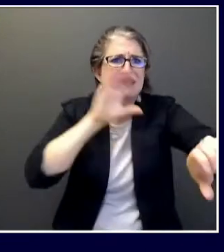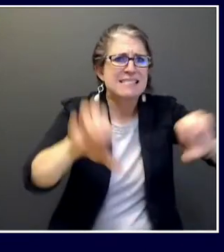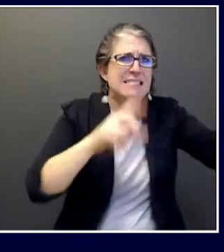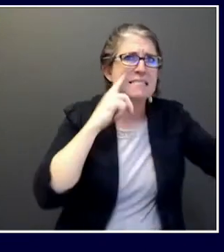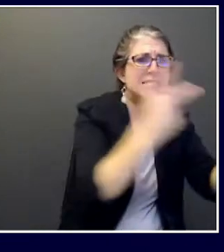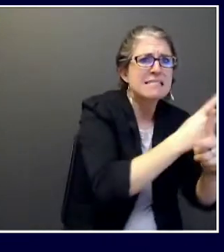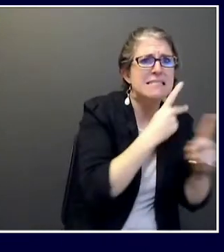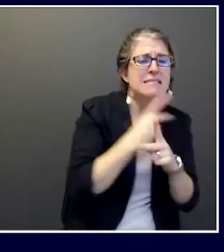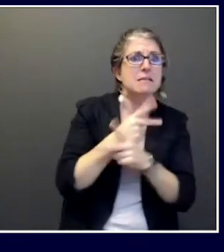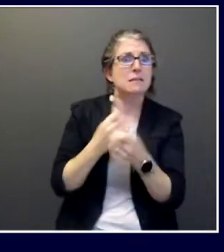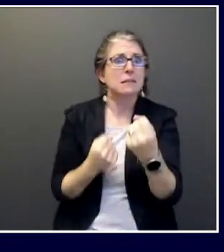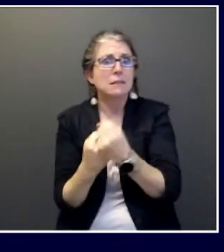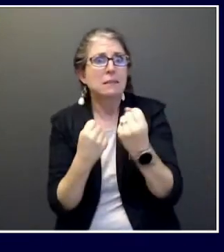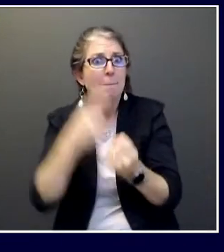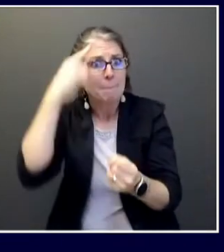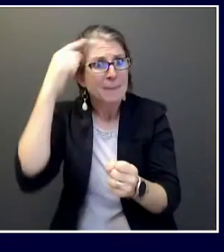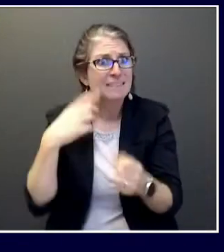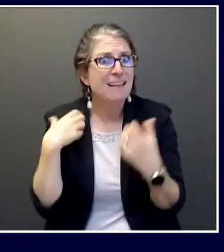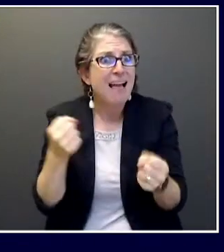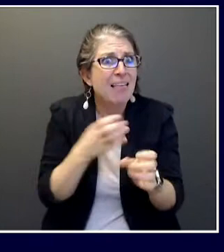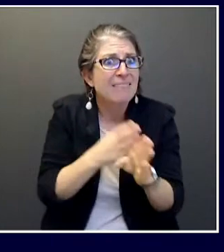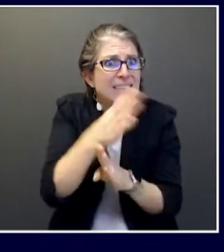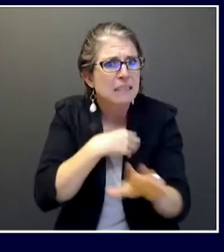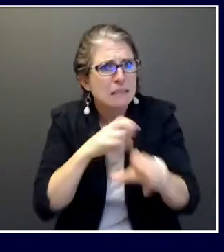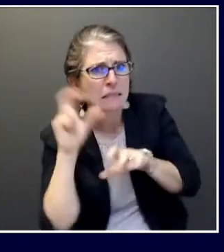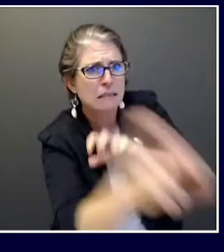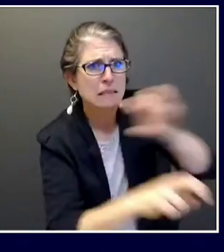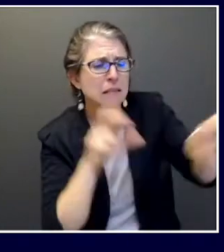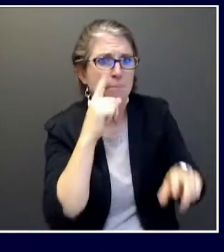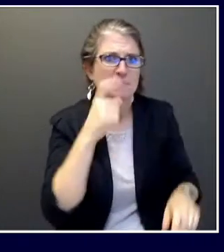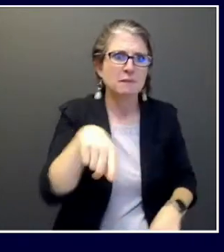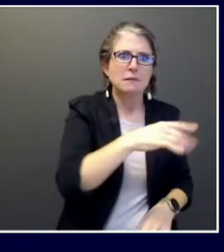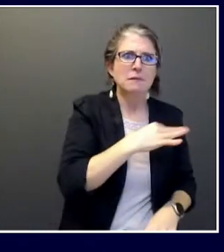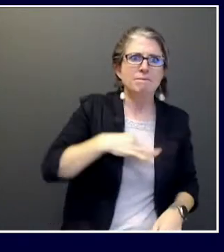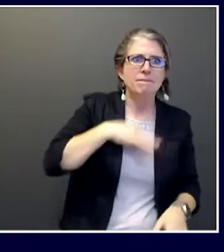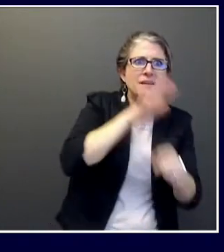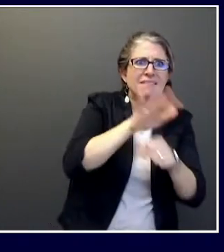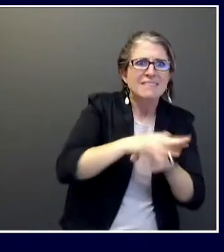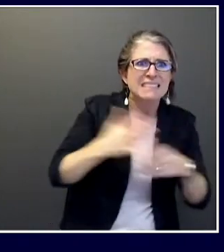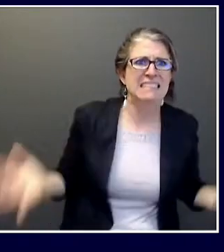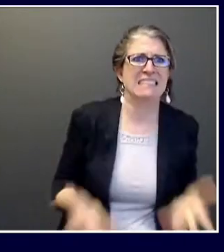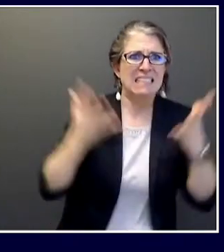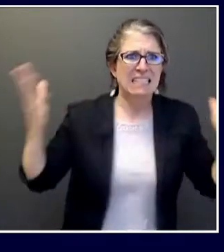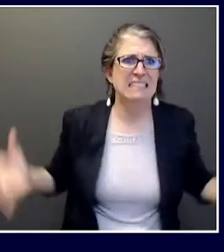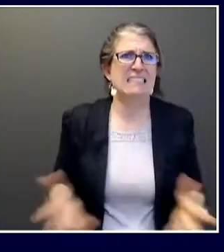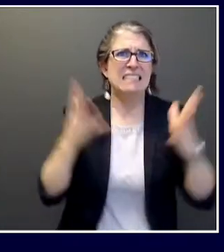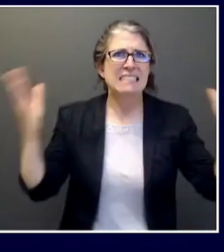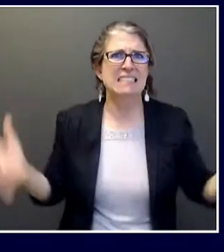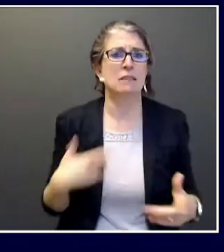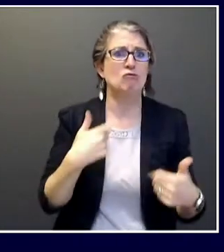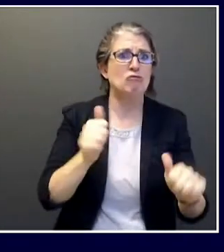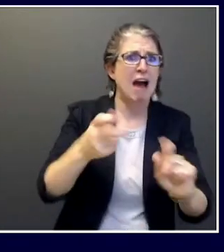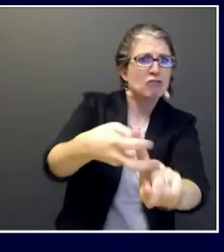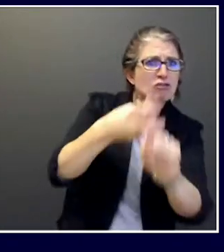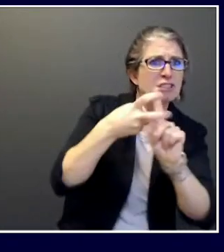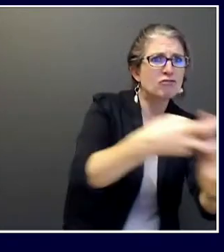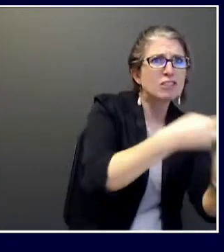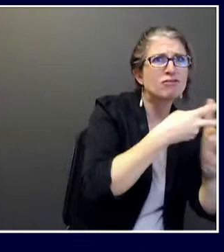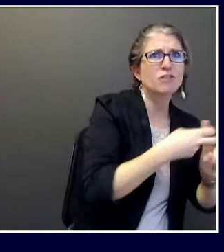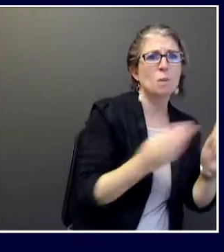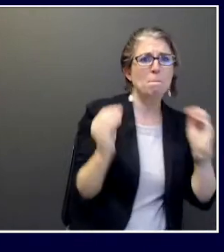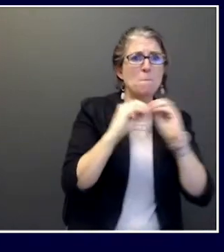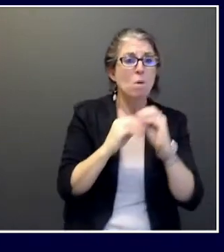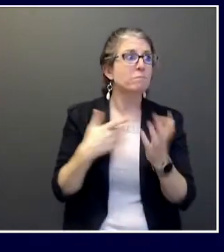they can pay those retention bonuses, pay those recruitment bonuses to solve these short-term problems. We offer recruitment